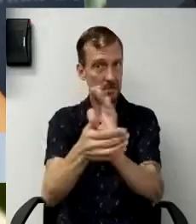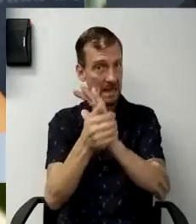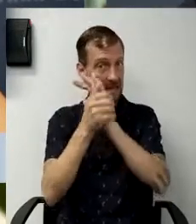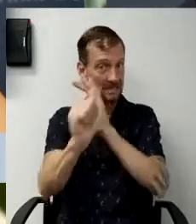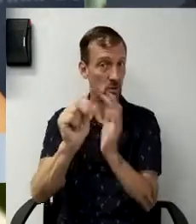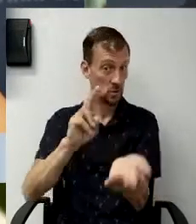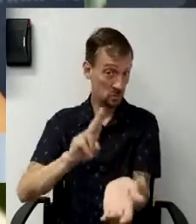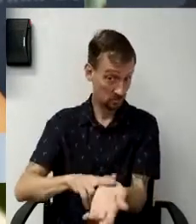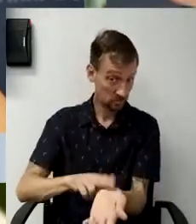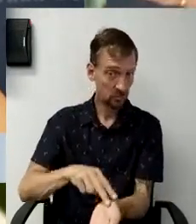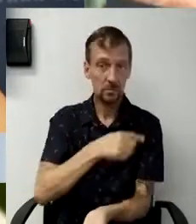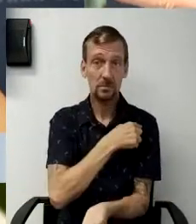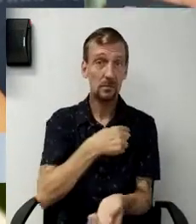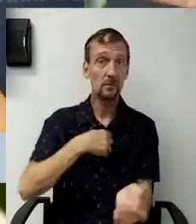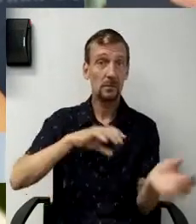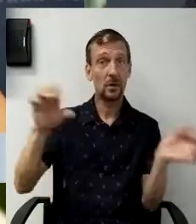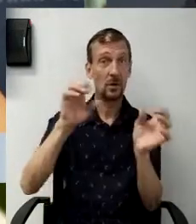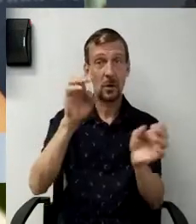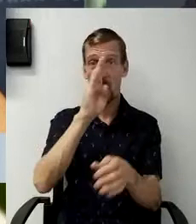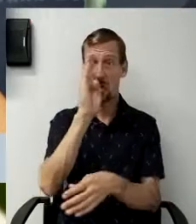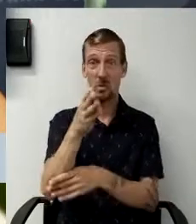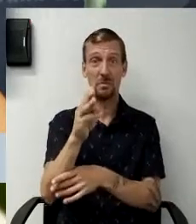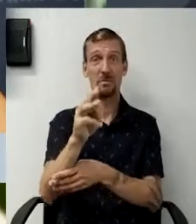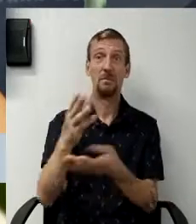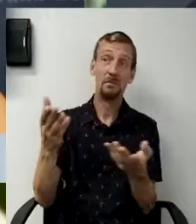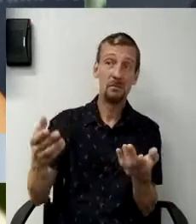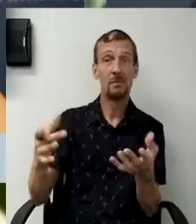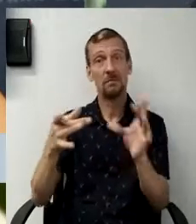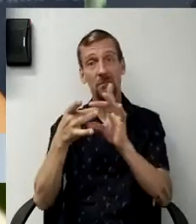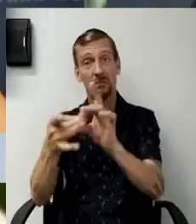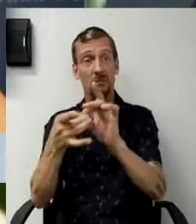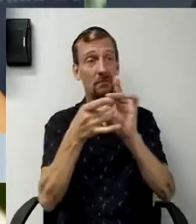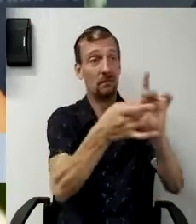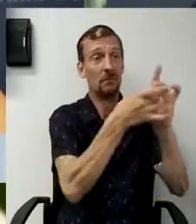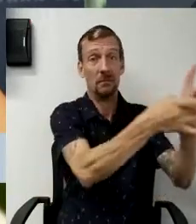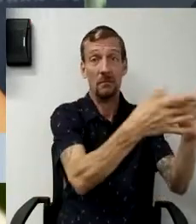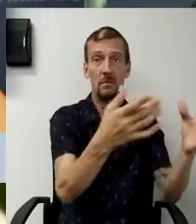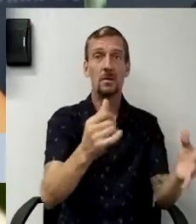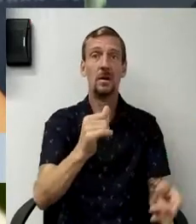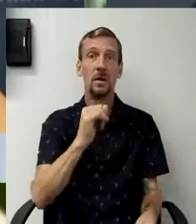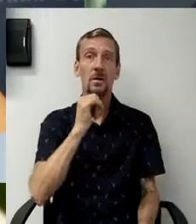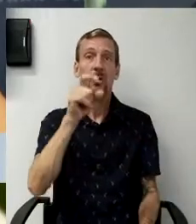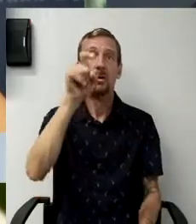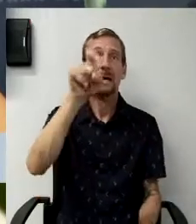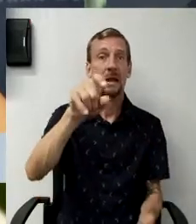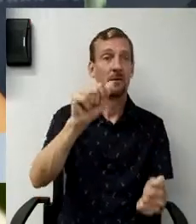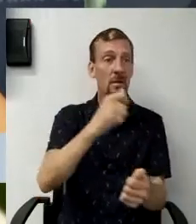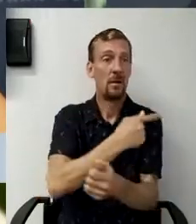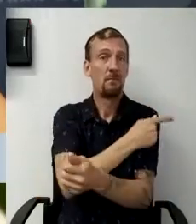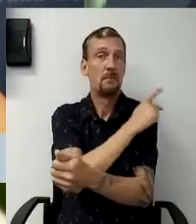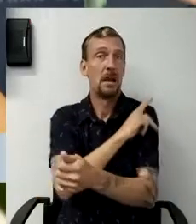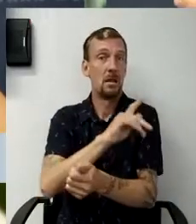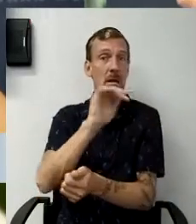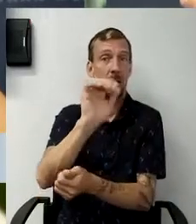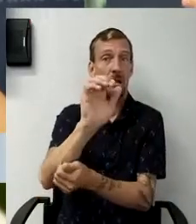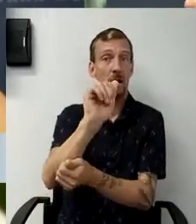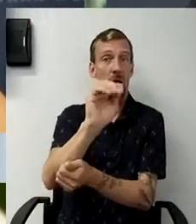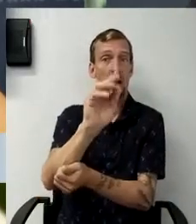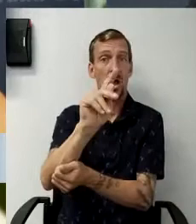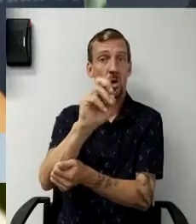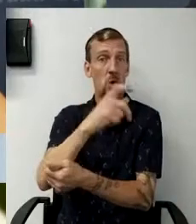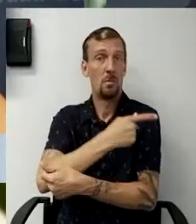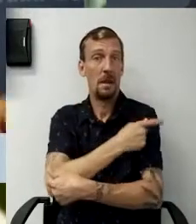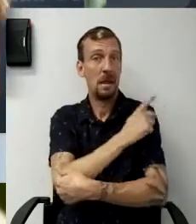So we do direct admits, so they don't have to necessarily be a patient of the acute care hospital before they would go